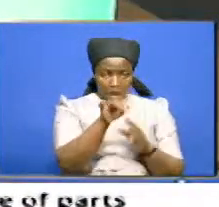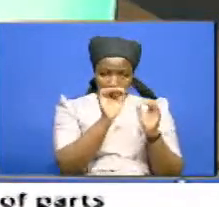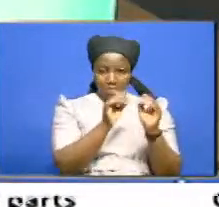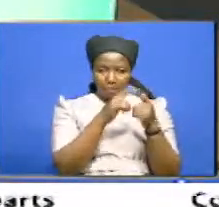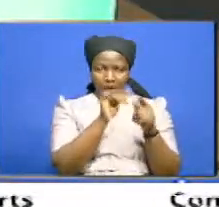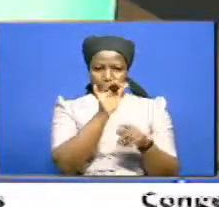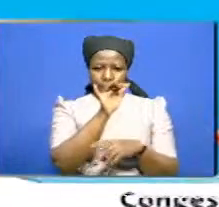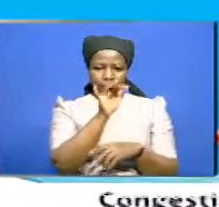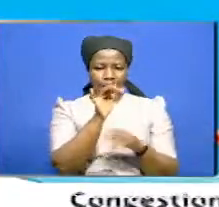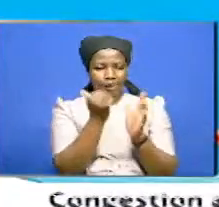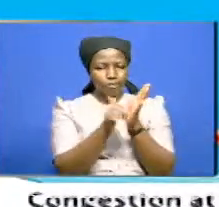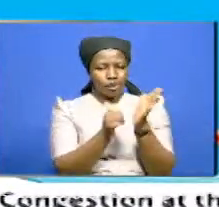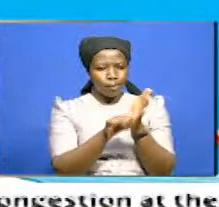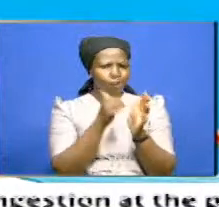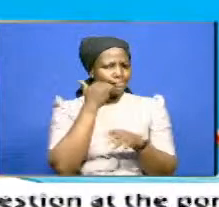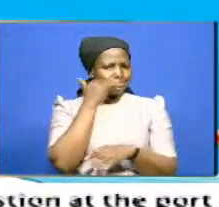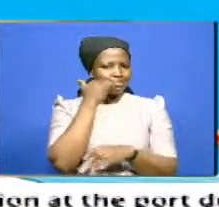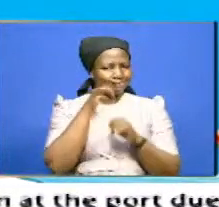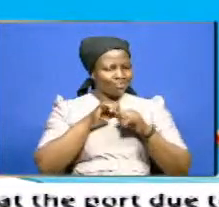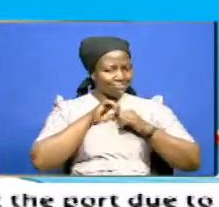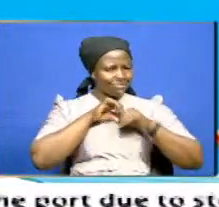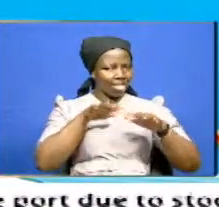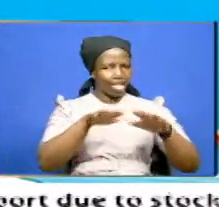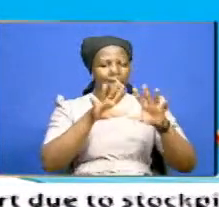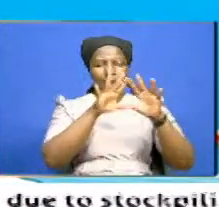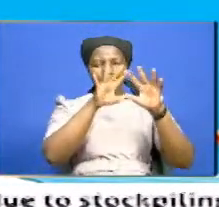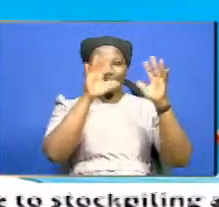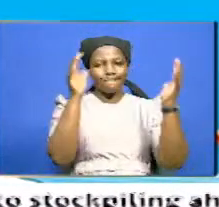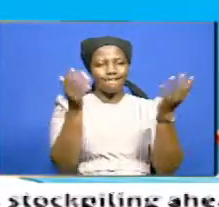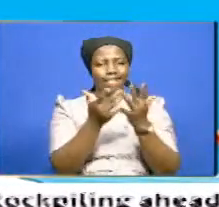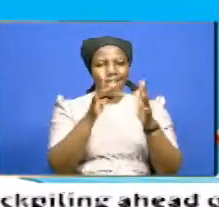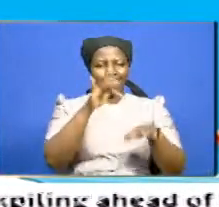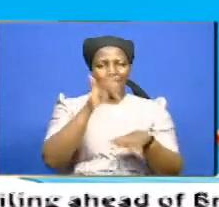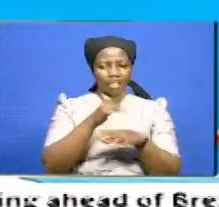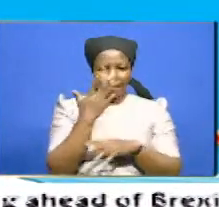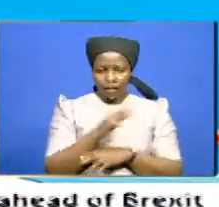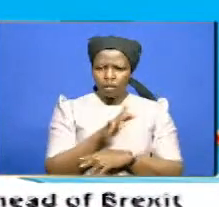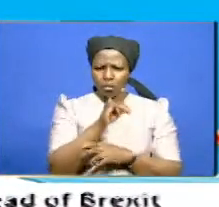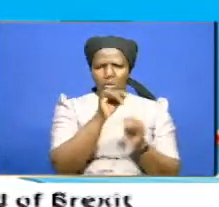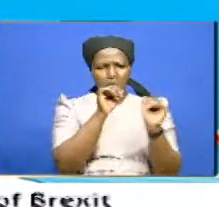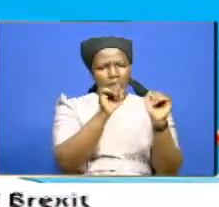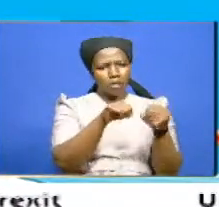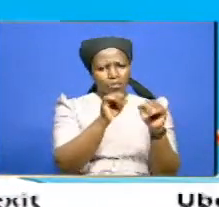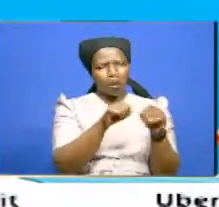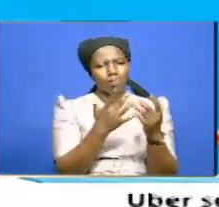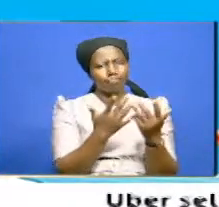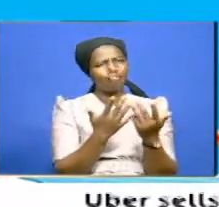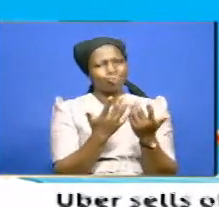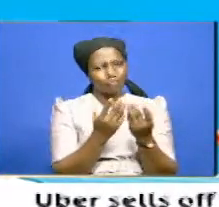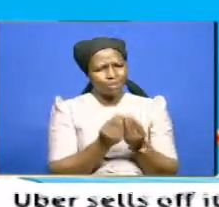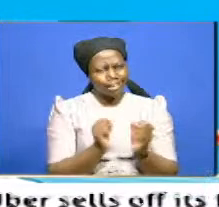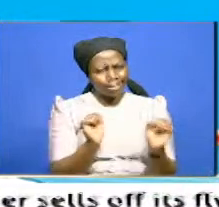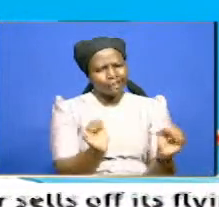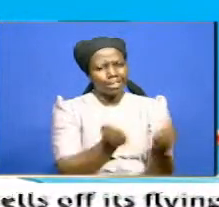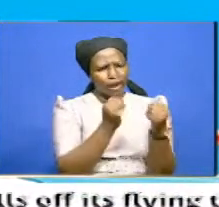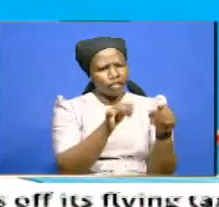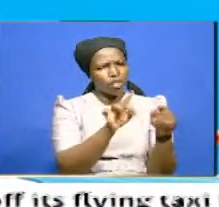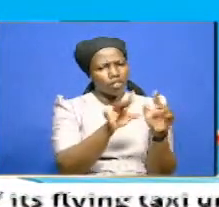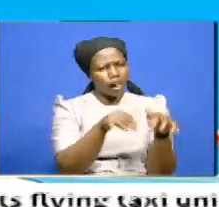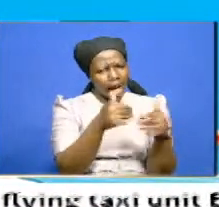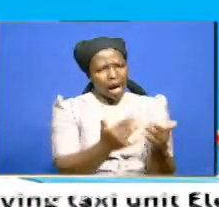has battered the global economy. How are you likely to insulate yourself, against such going into the